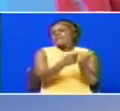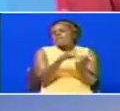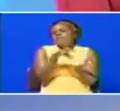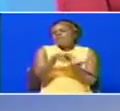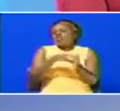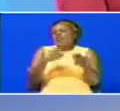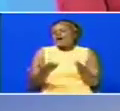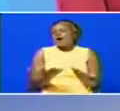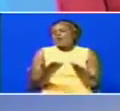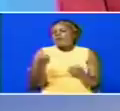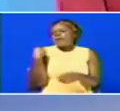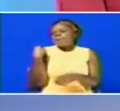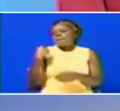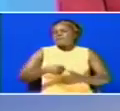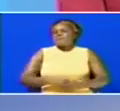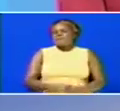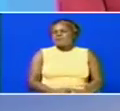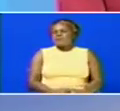the numbers?